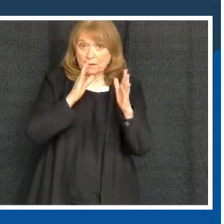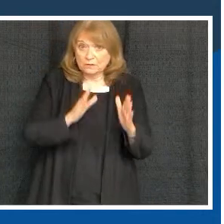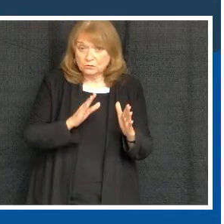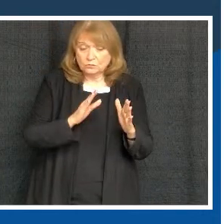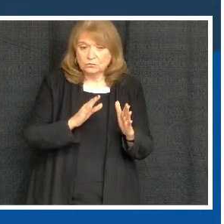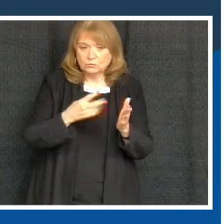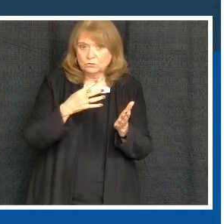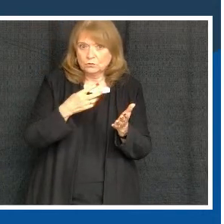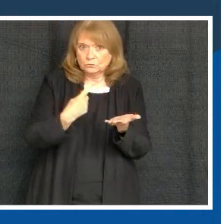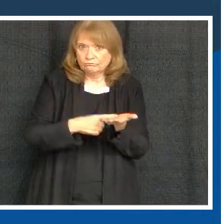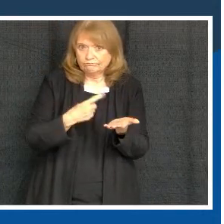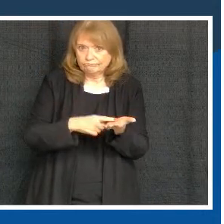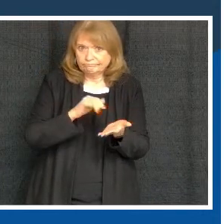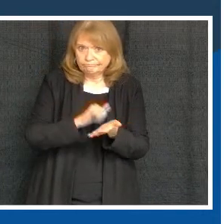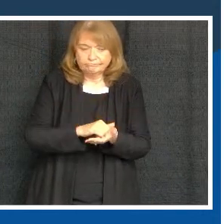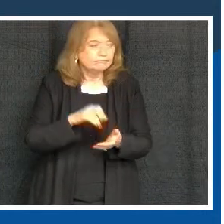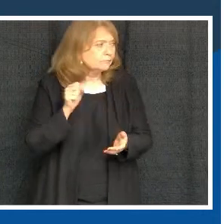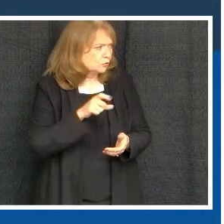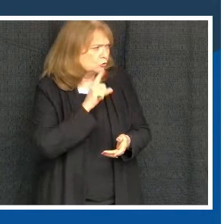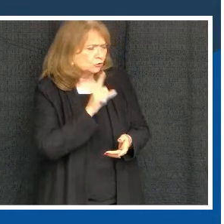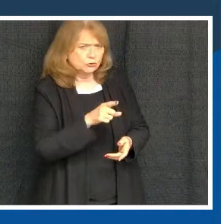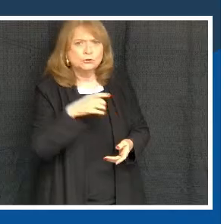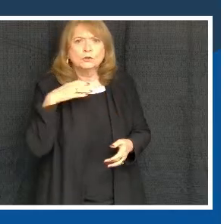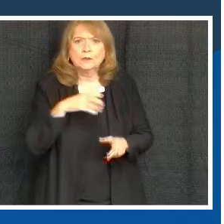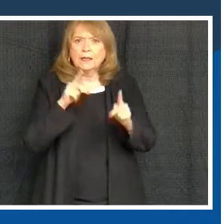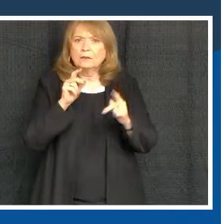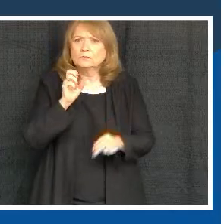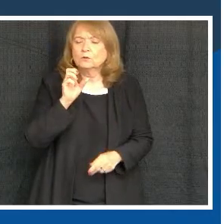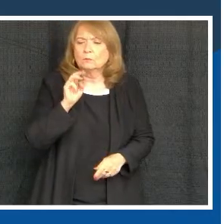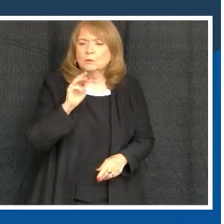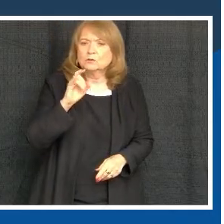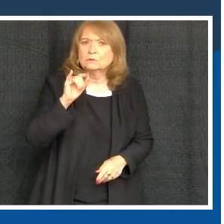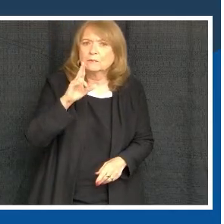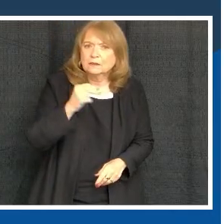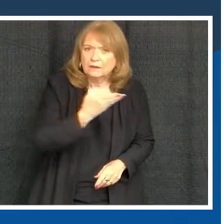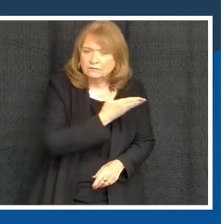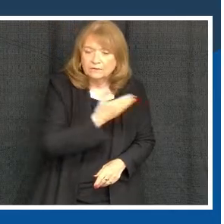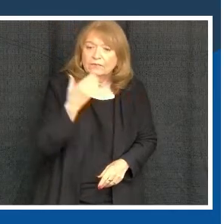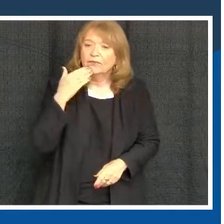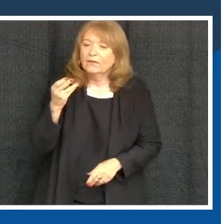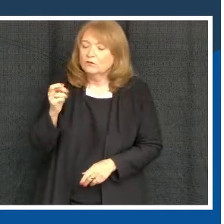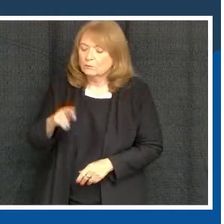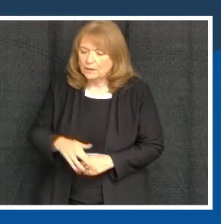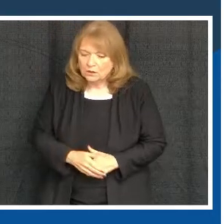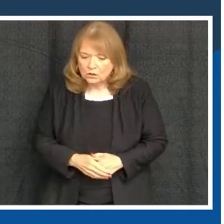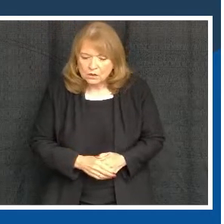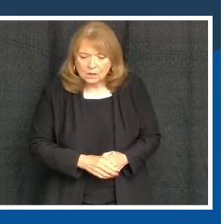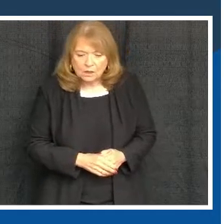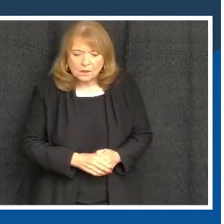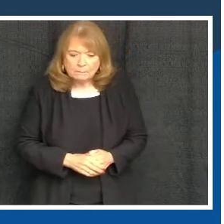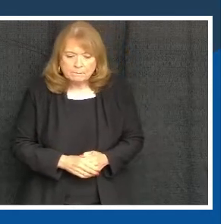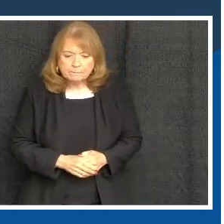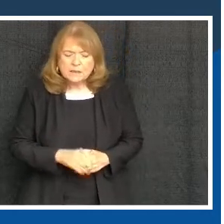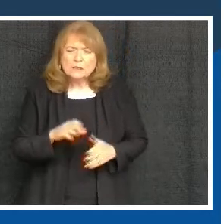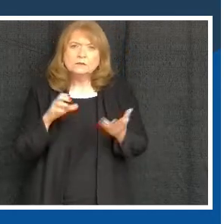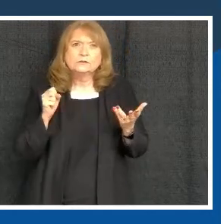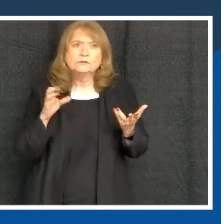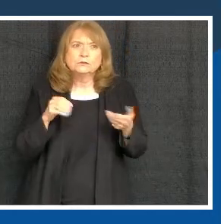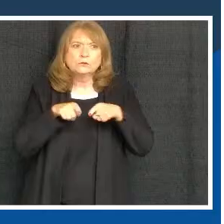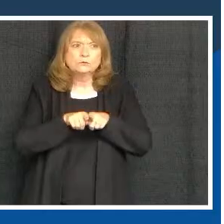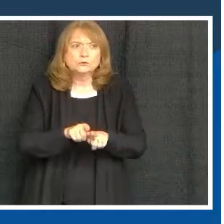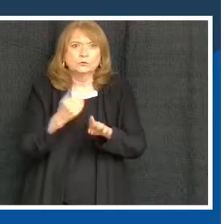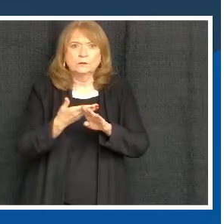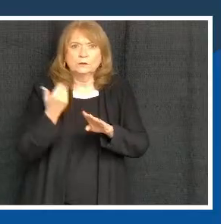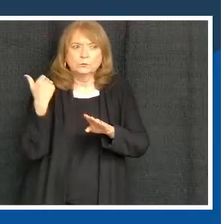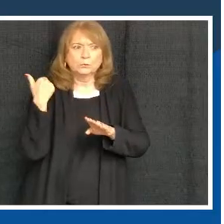one. Absolutely. Councilman McLaughlin, you're the sponsor. You're recognized. Thank you, Mayor. So during the